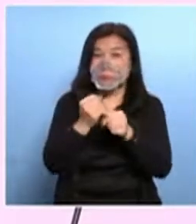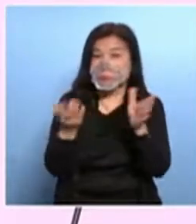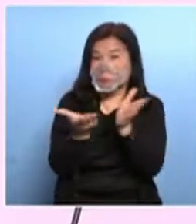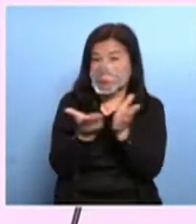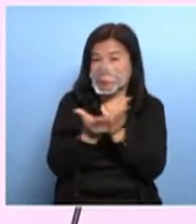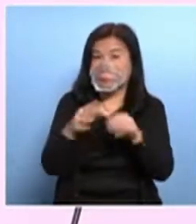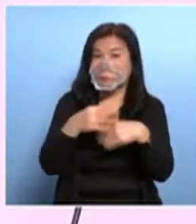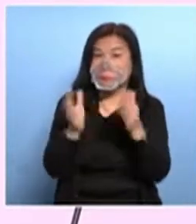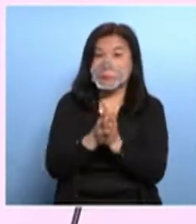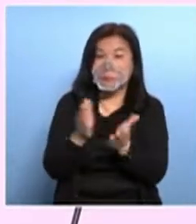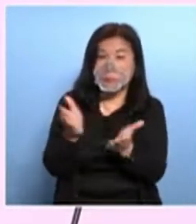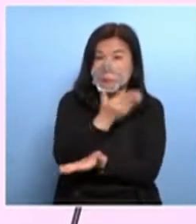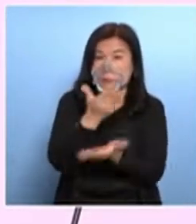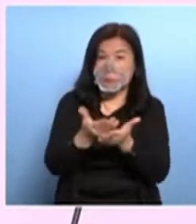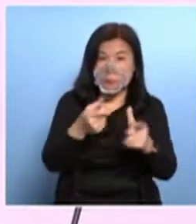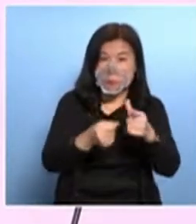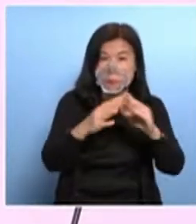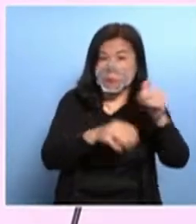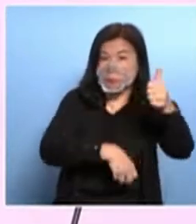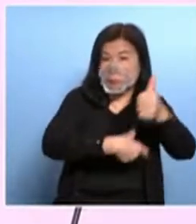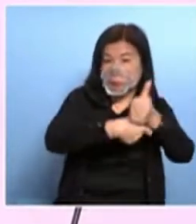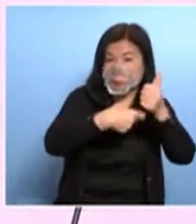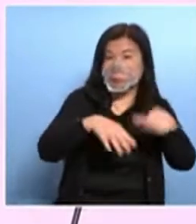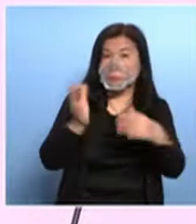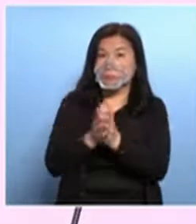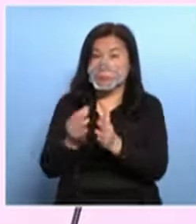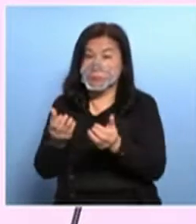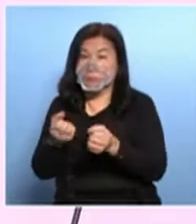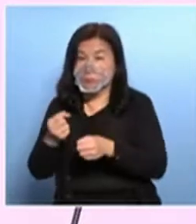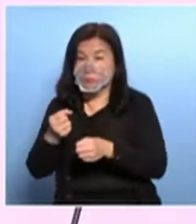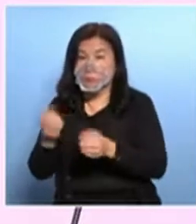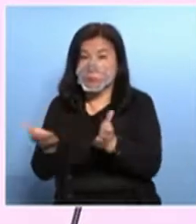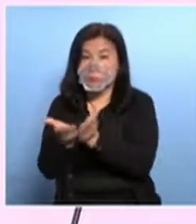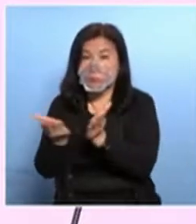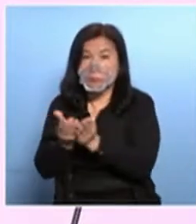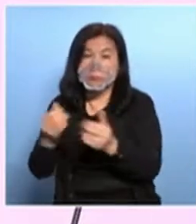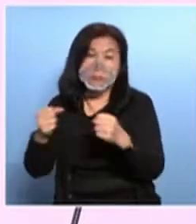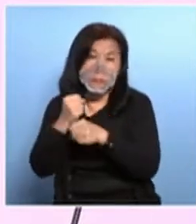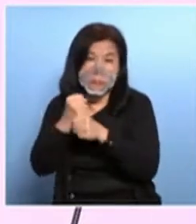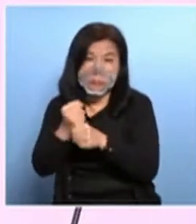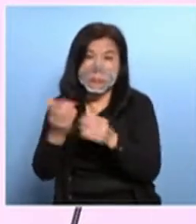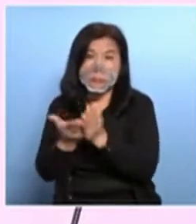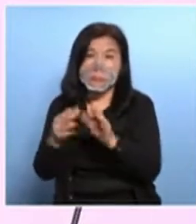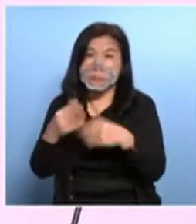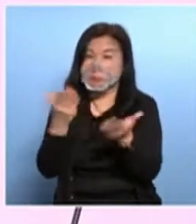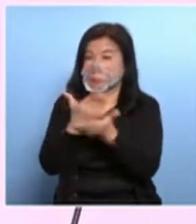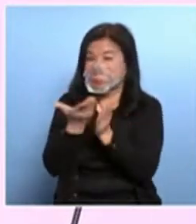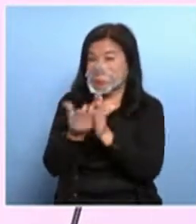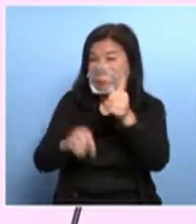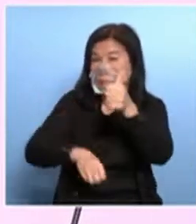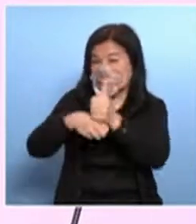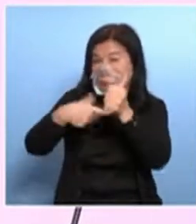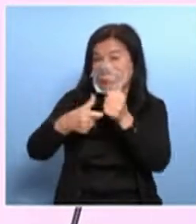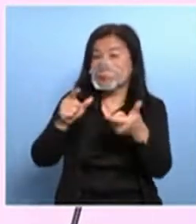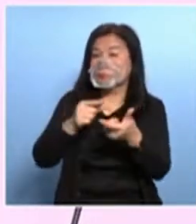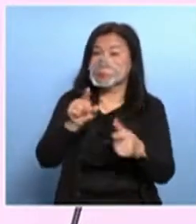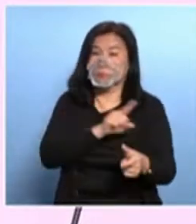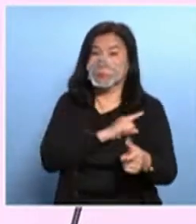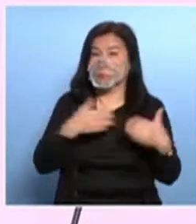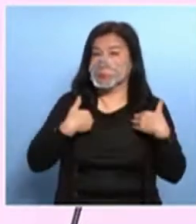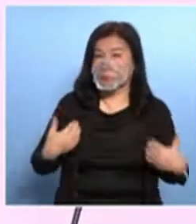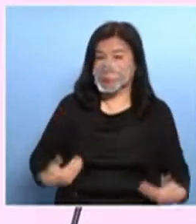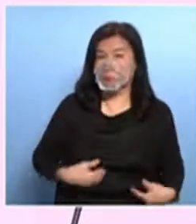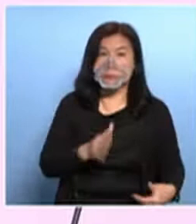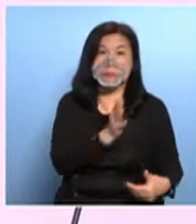set up the Corporate Venture Fund and the Cyberport Macro Fund through the HKSTPC and the Cyberport respectively. Each of